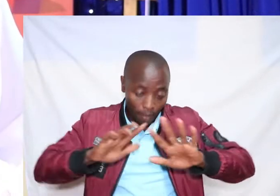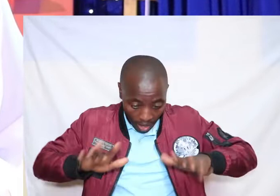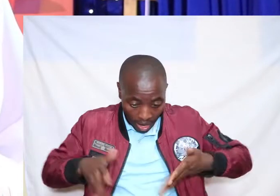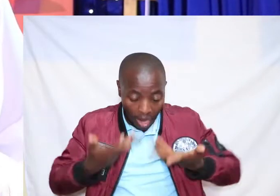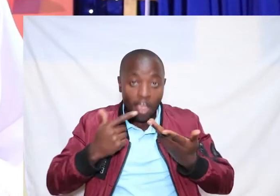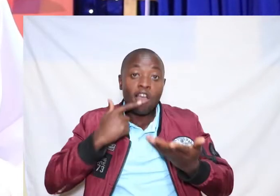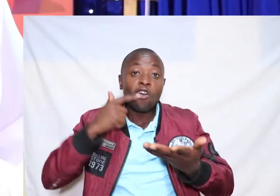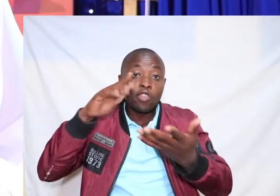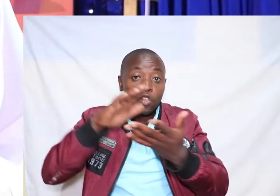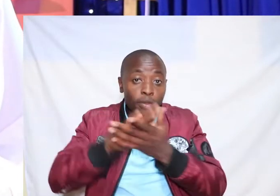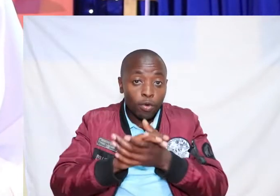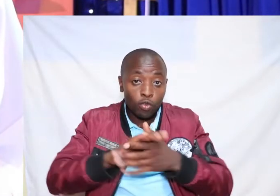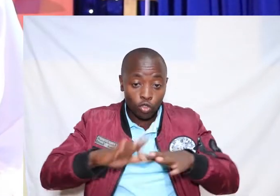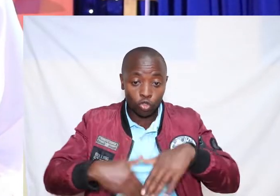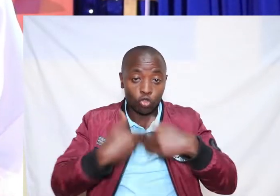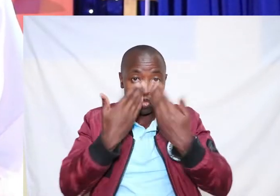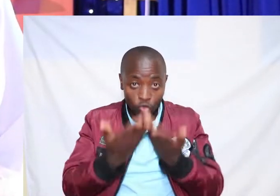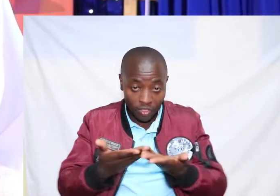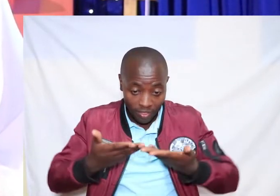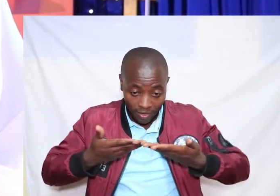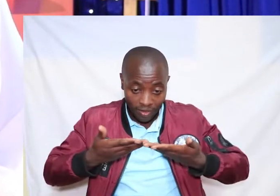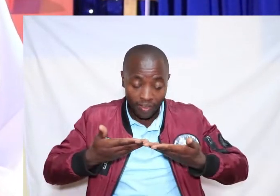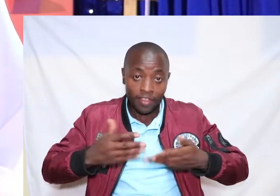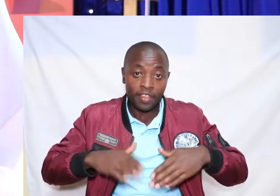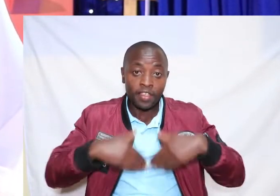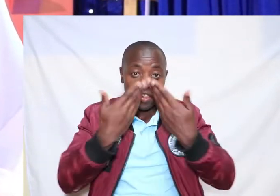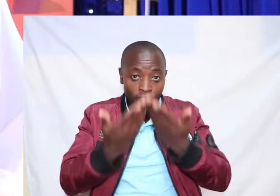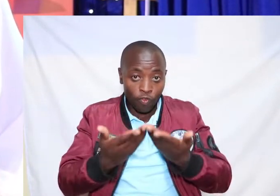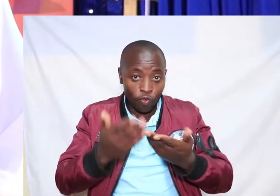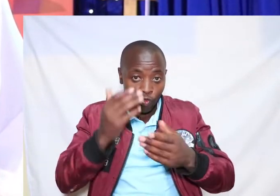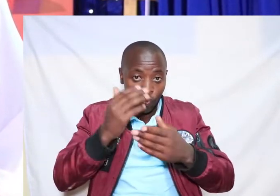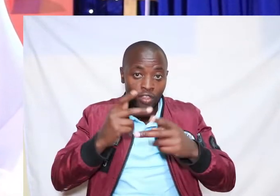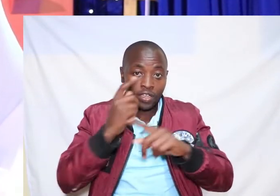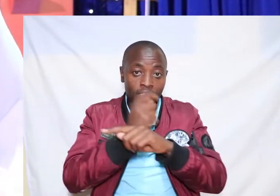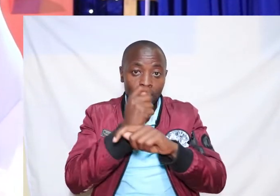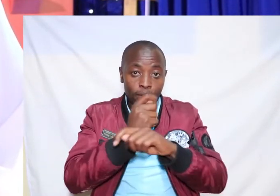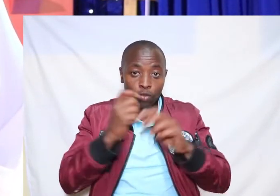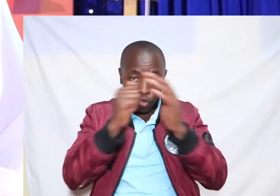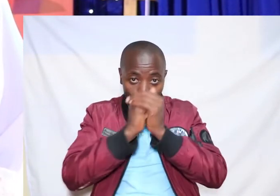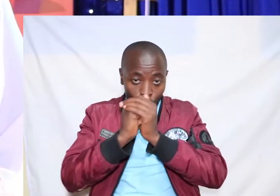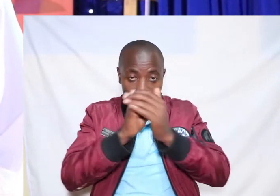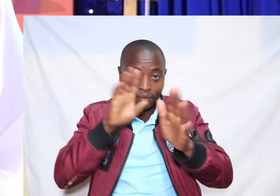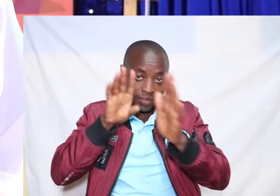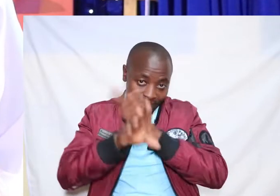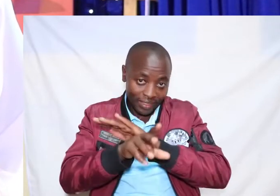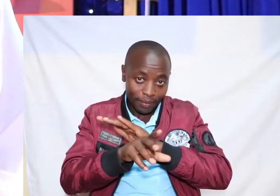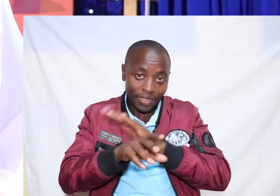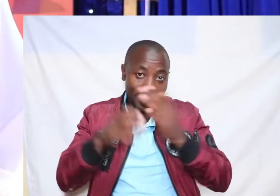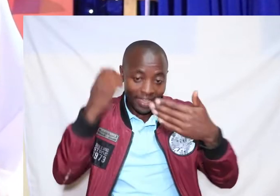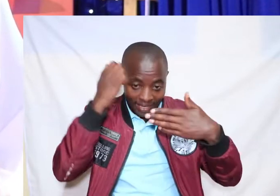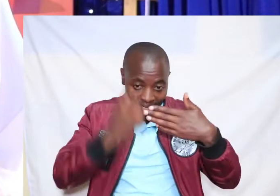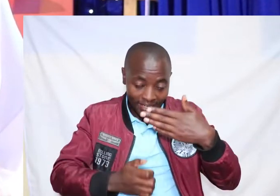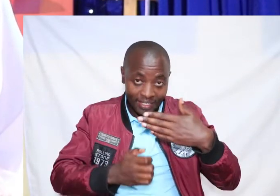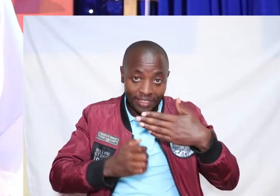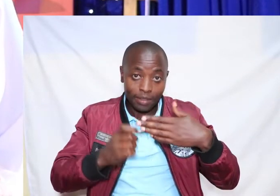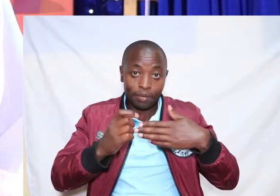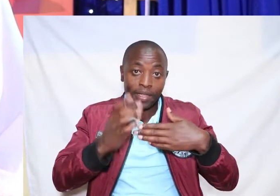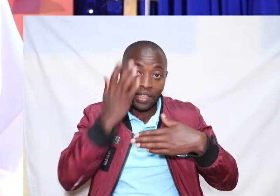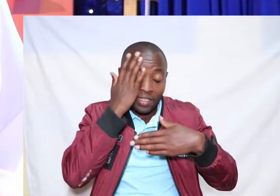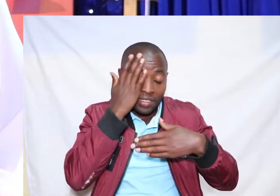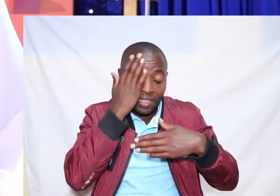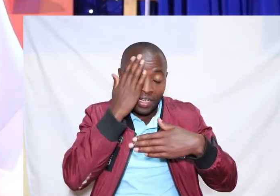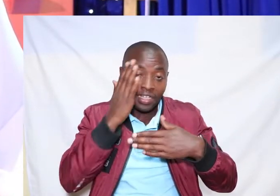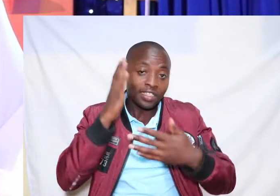they promised to commit and to continue giving for the temple worship. This chapter ends by them